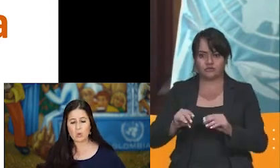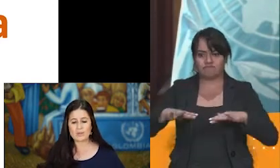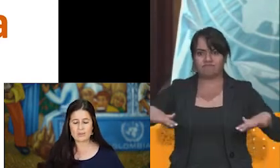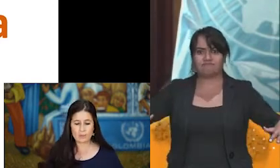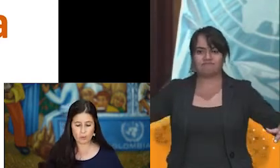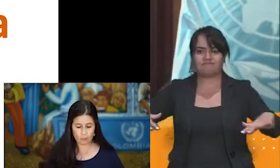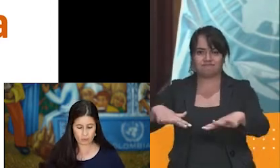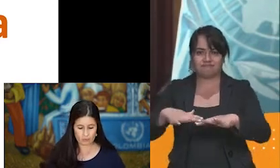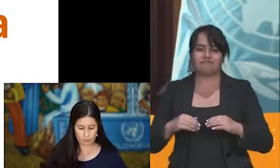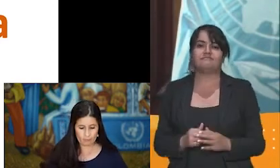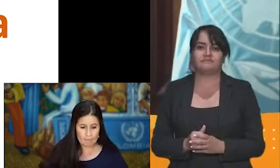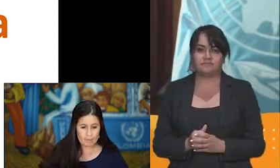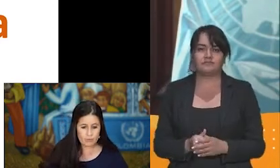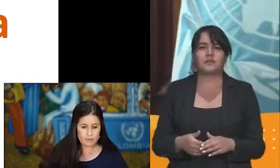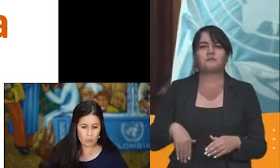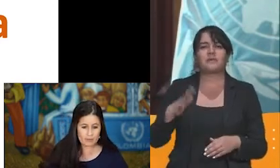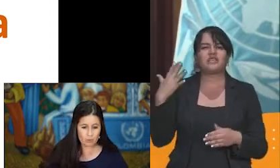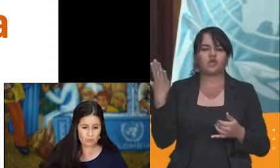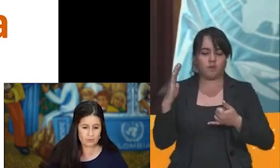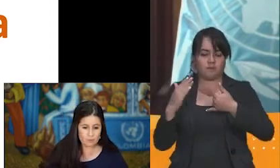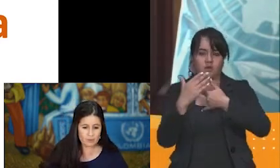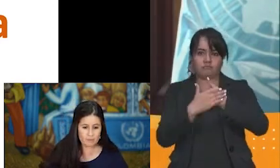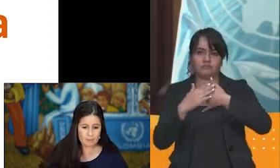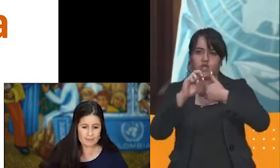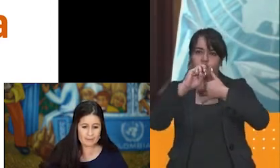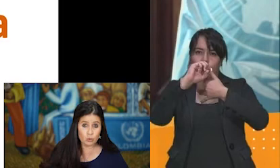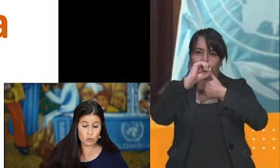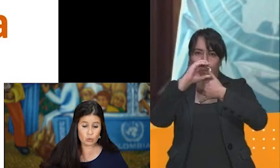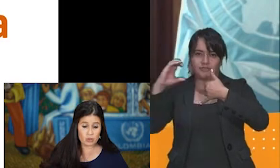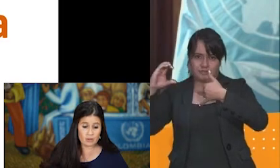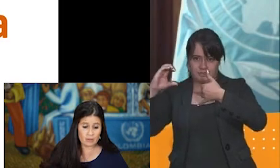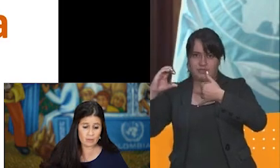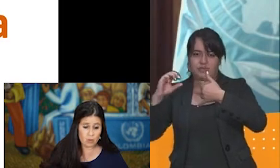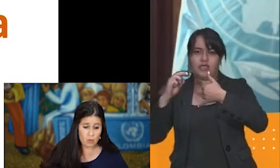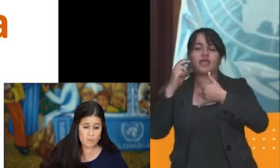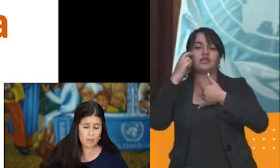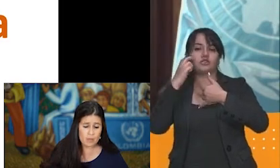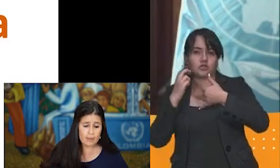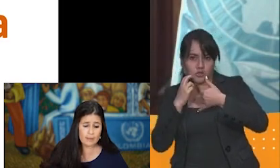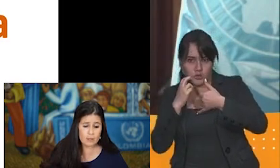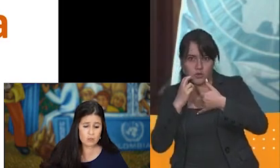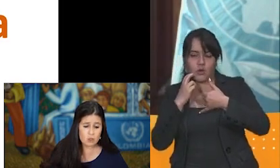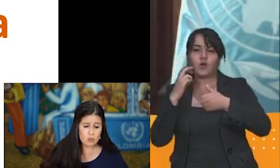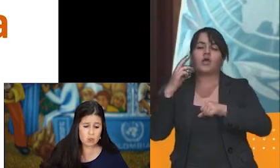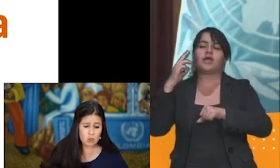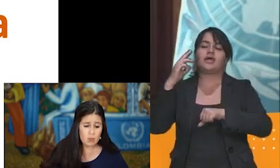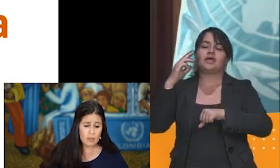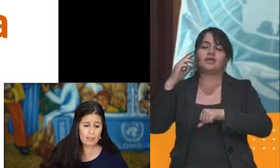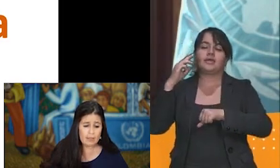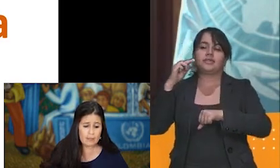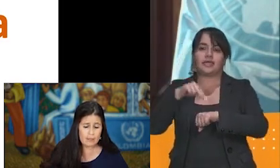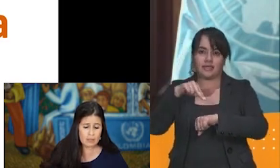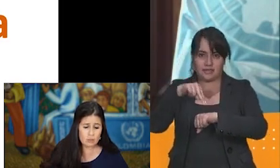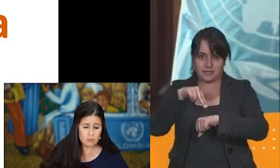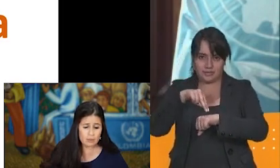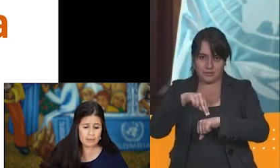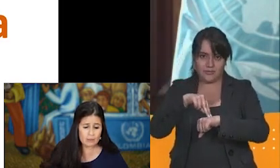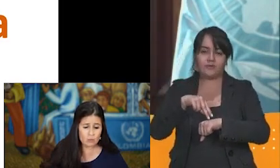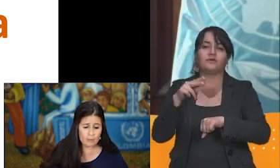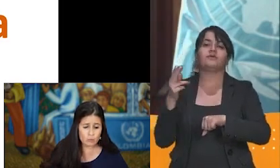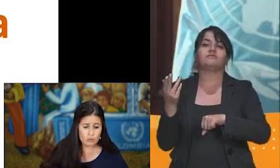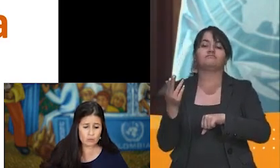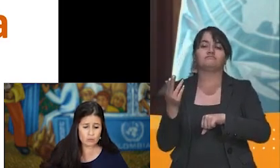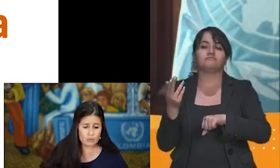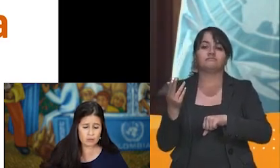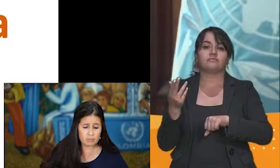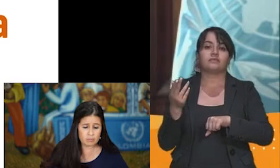exploitation. We see that 50% of this is in the northeast of Colombia, in Chocó and Nariño. We also found some zones that